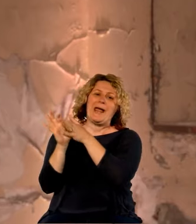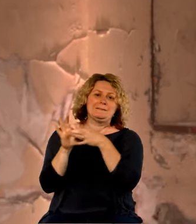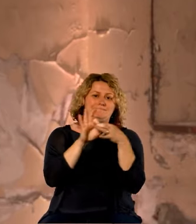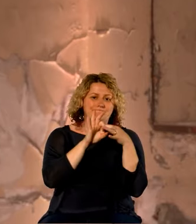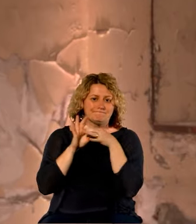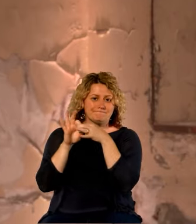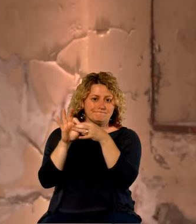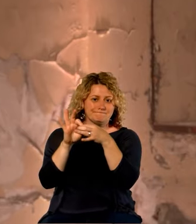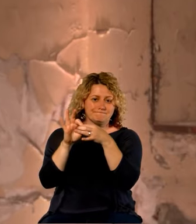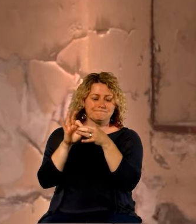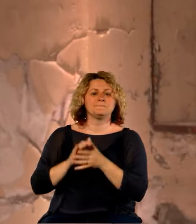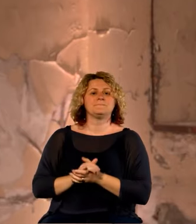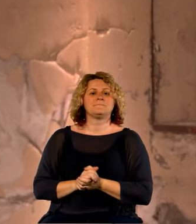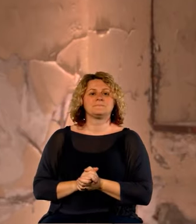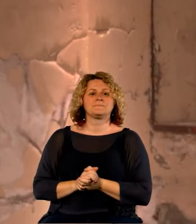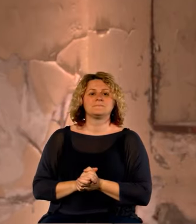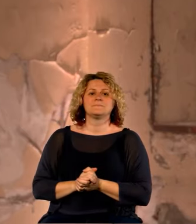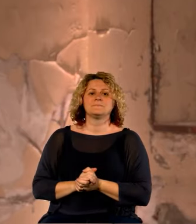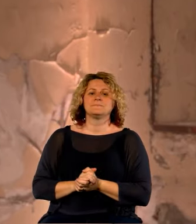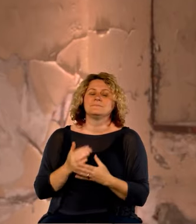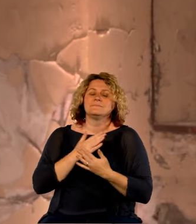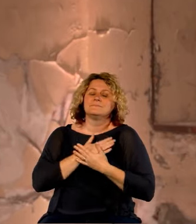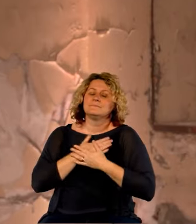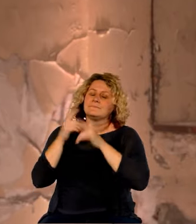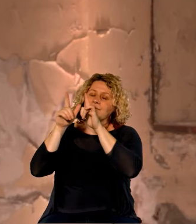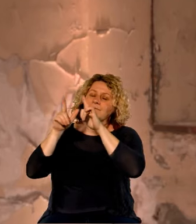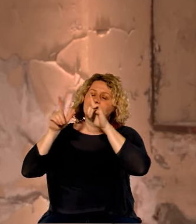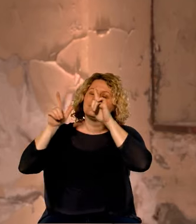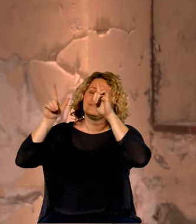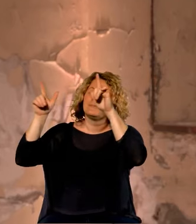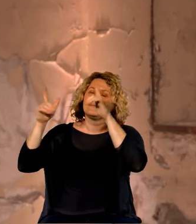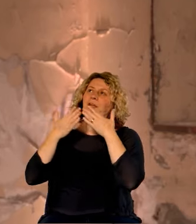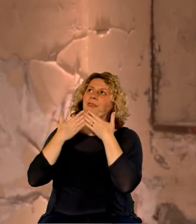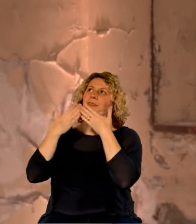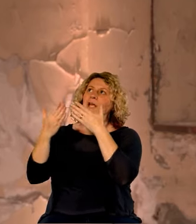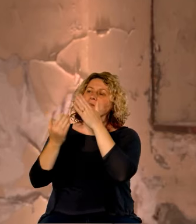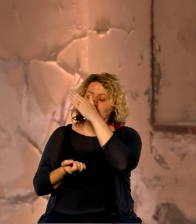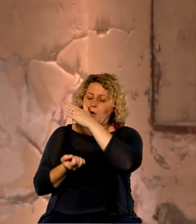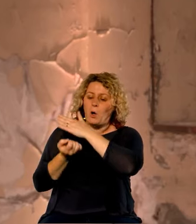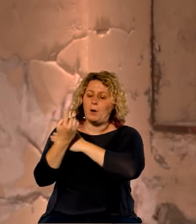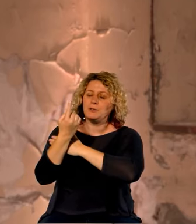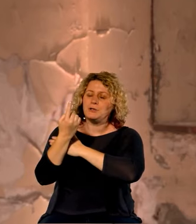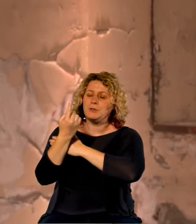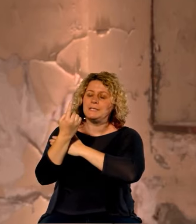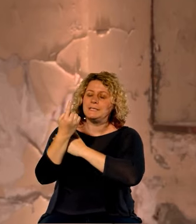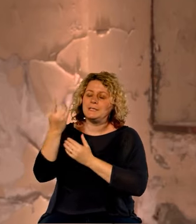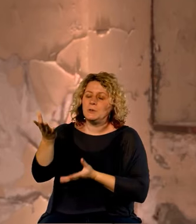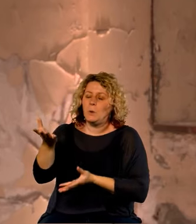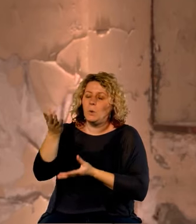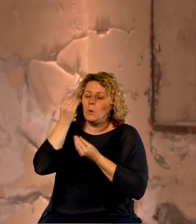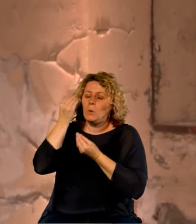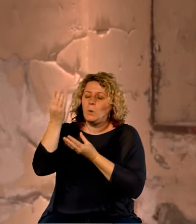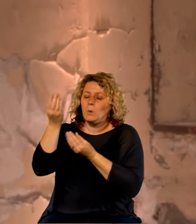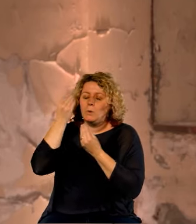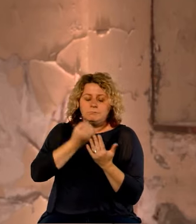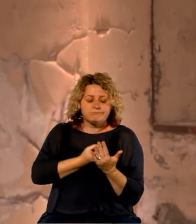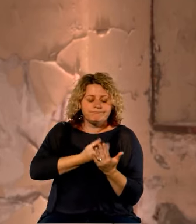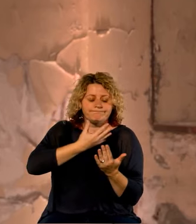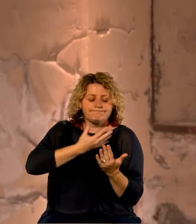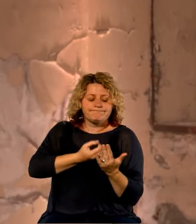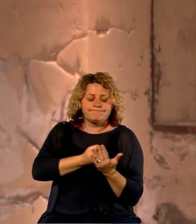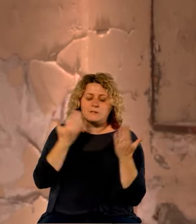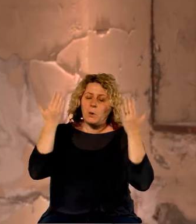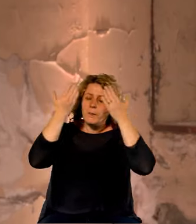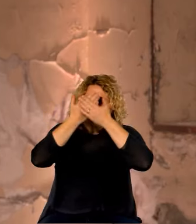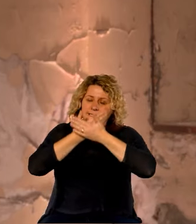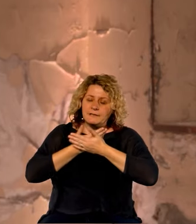us. Dear Lord, thank you for the opportunity to hear your word, the Bible, this evening. May you bless us through